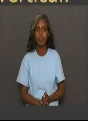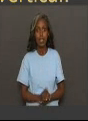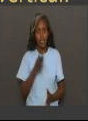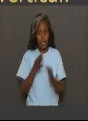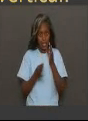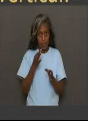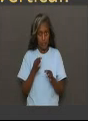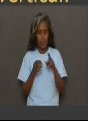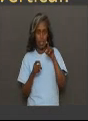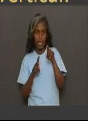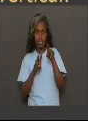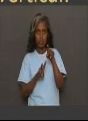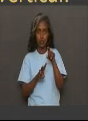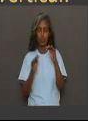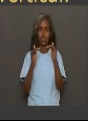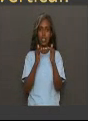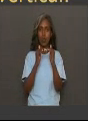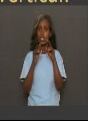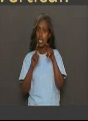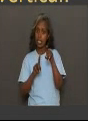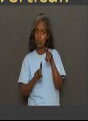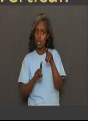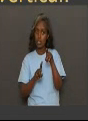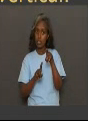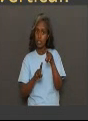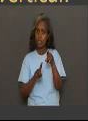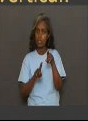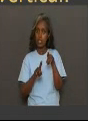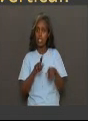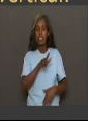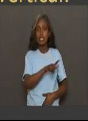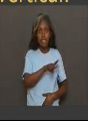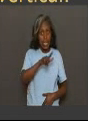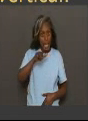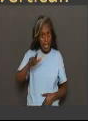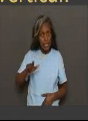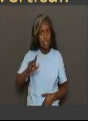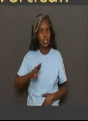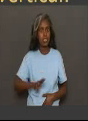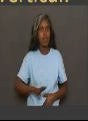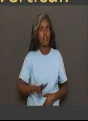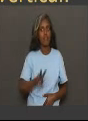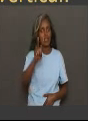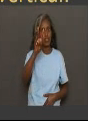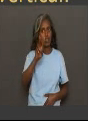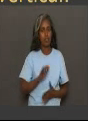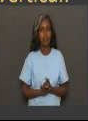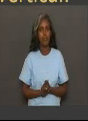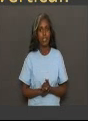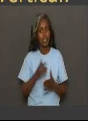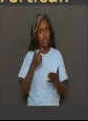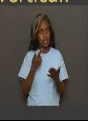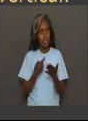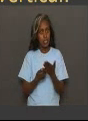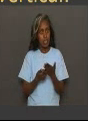If x2 equals x1, then the line is vertical. It